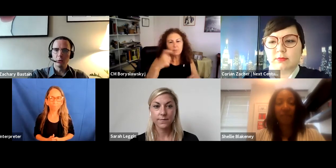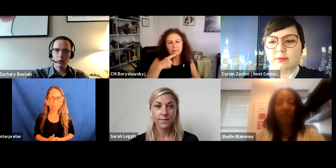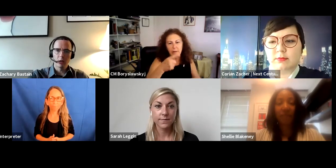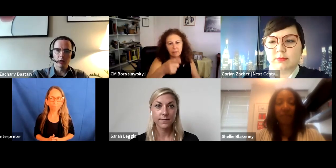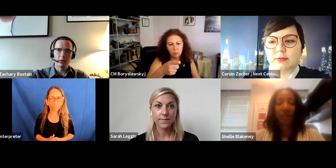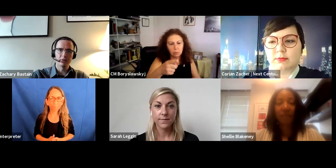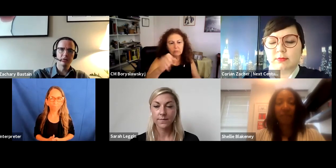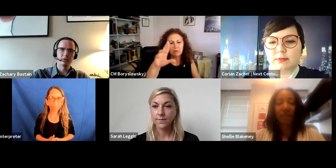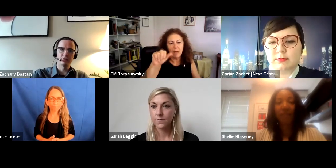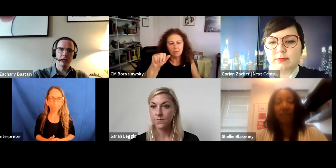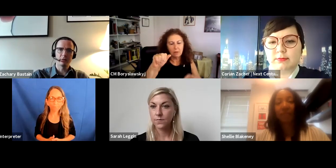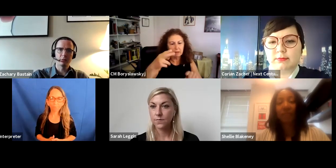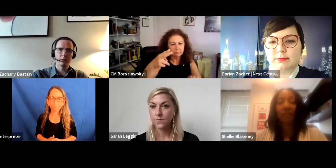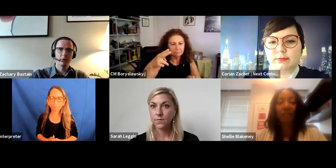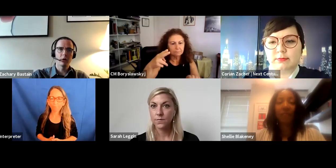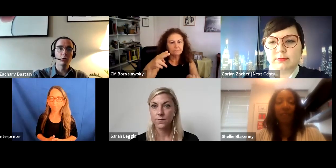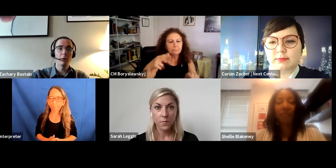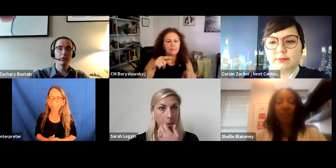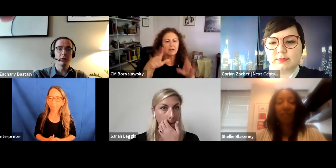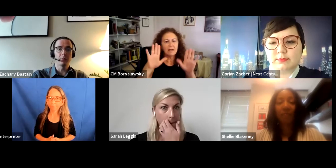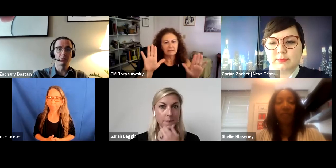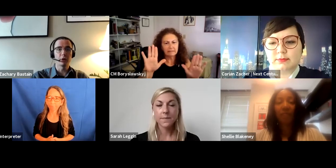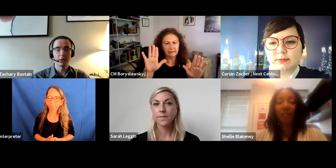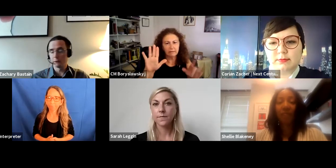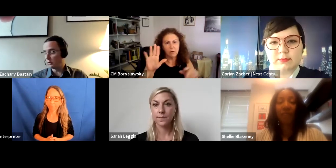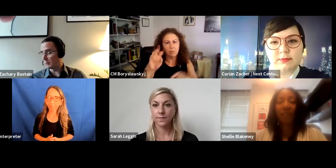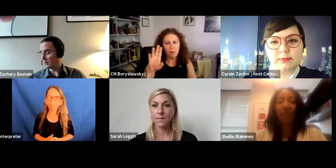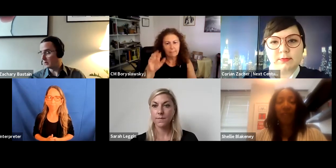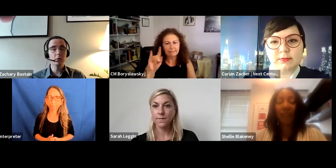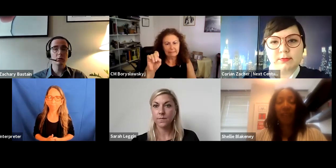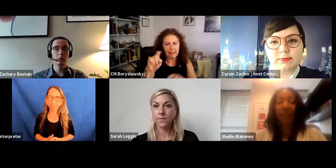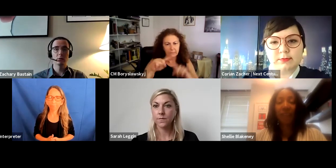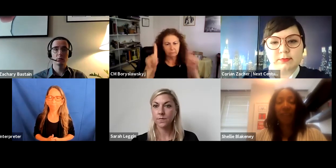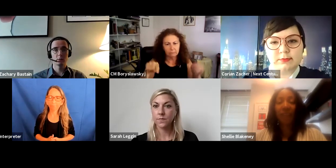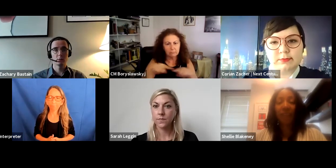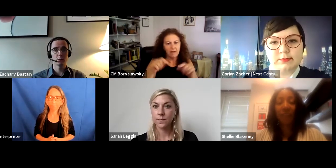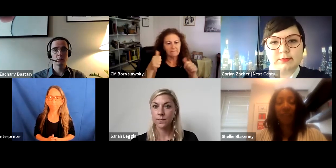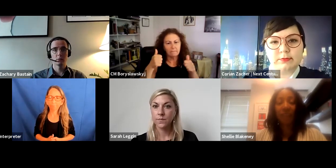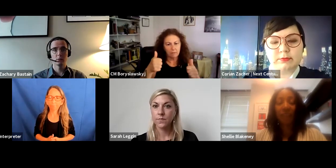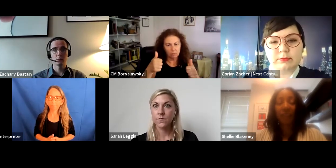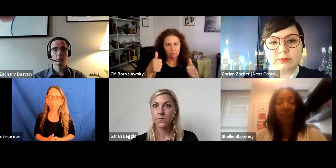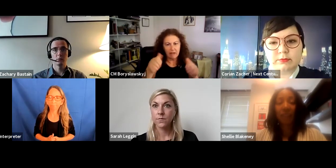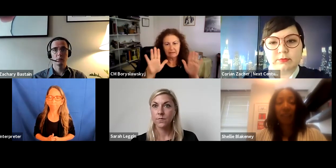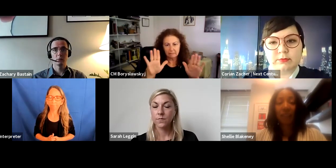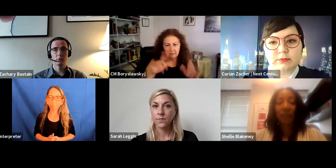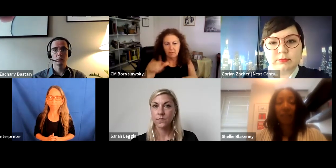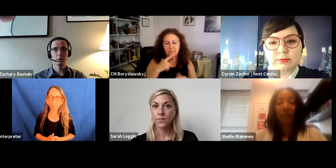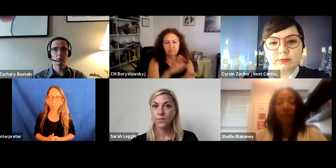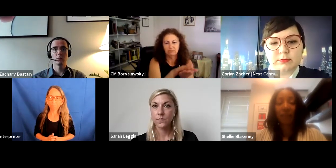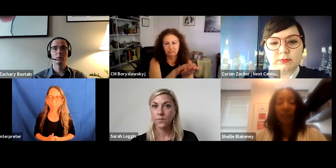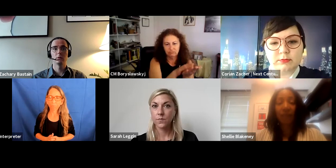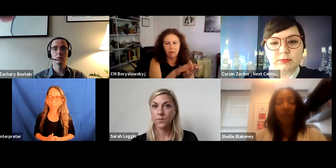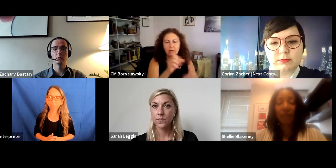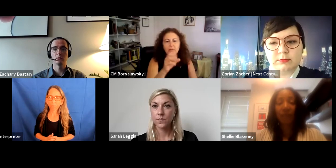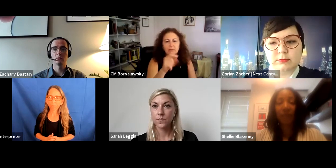Thank you. This is Zach from, oh, go ahead, CM, I'm sorry, excuse me. I just wanted to mention that